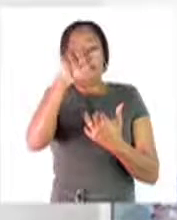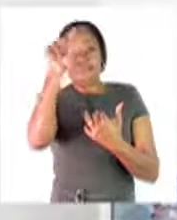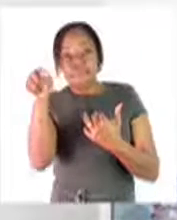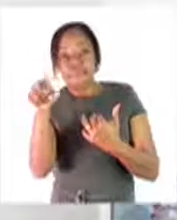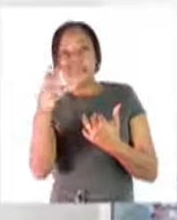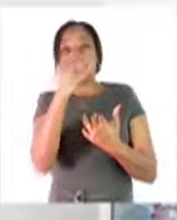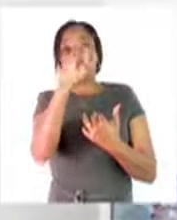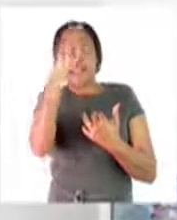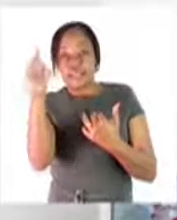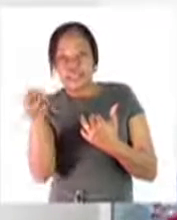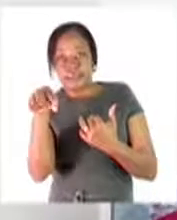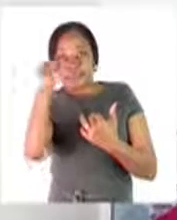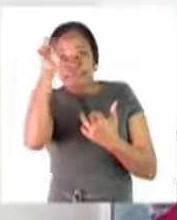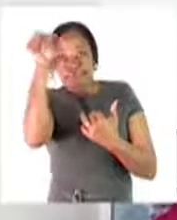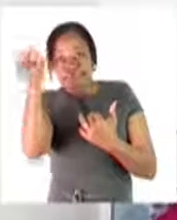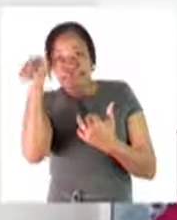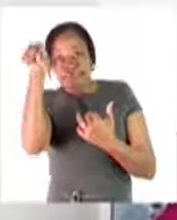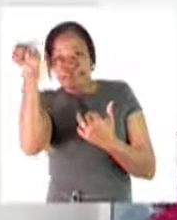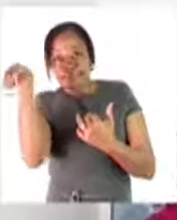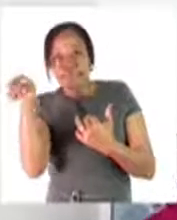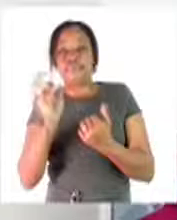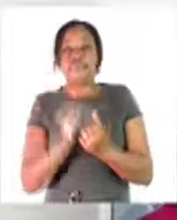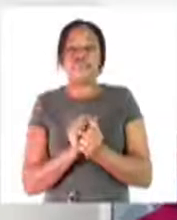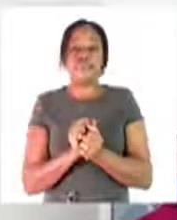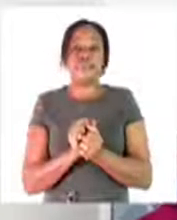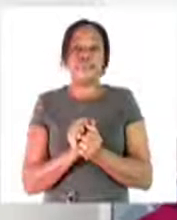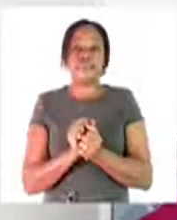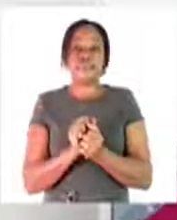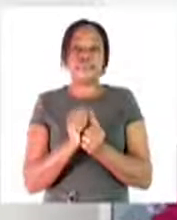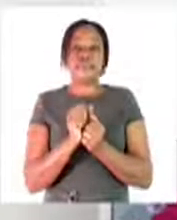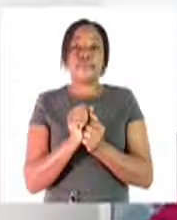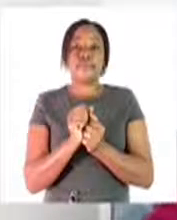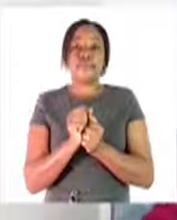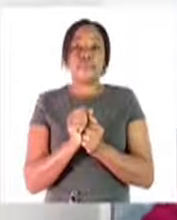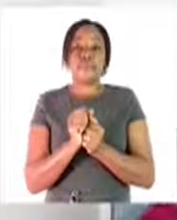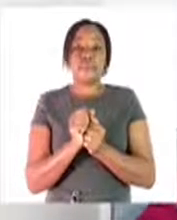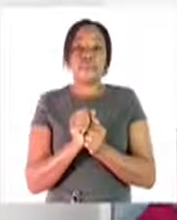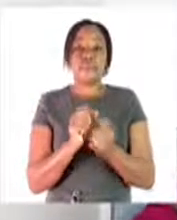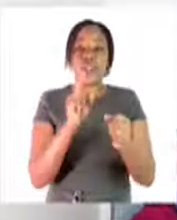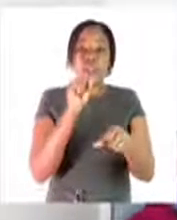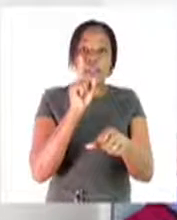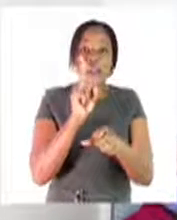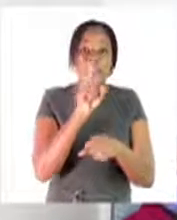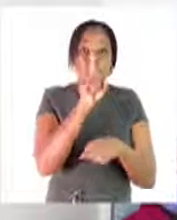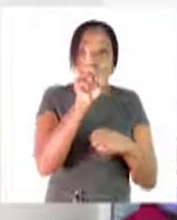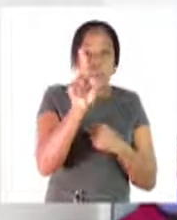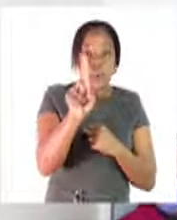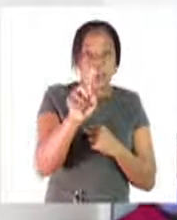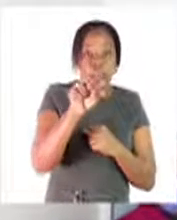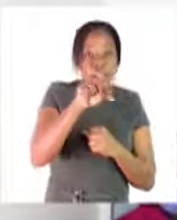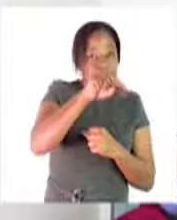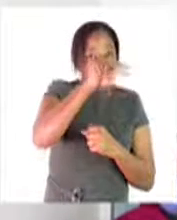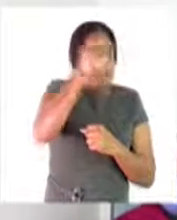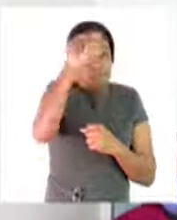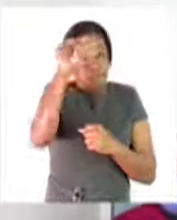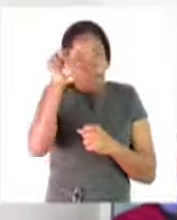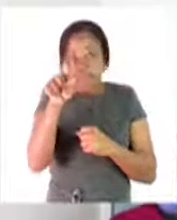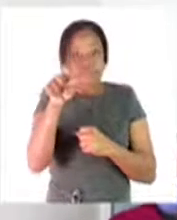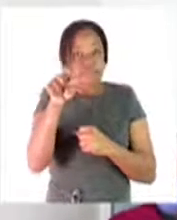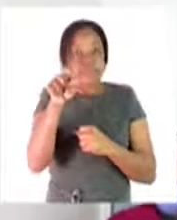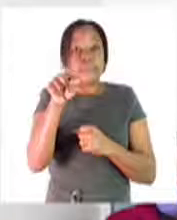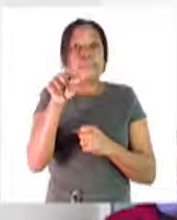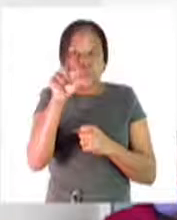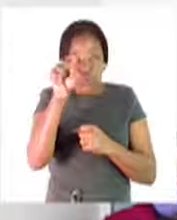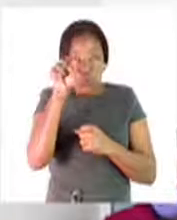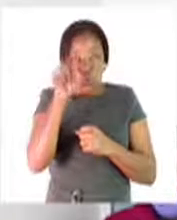10, and I go on. So whenever you're counting in 2, you have to skip the other number before you go to the next one. The next one is the one that